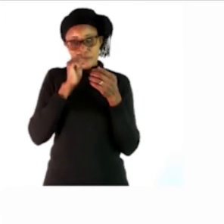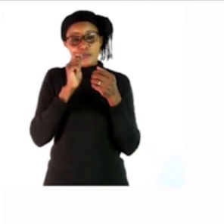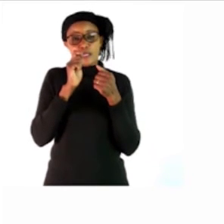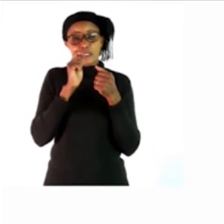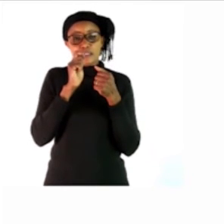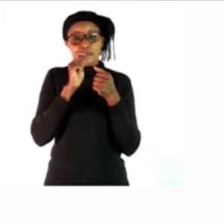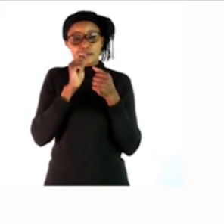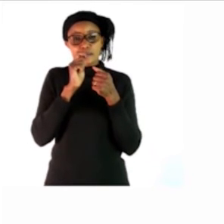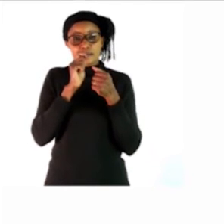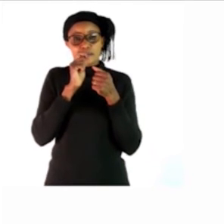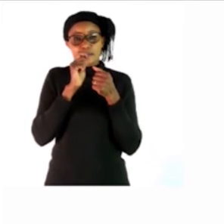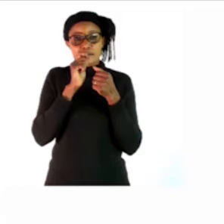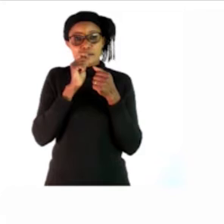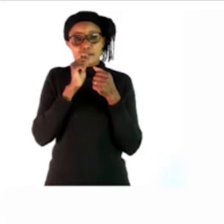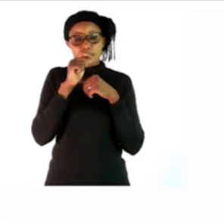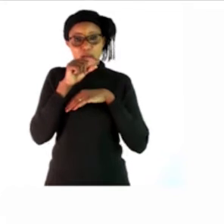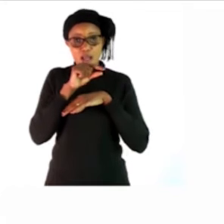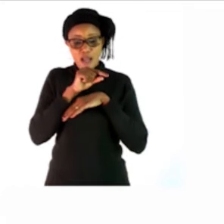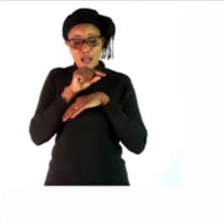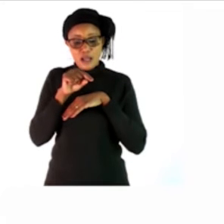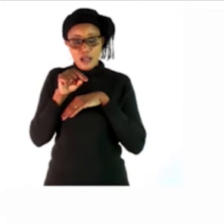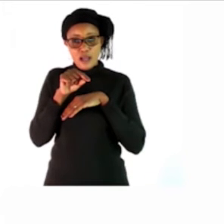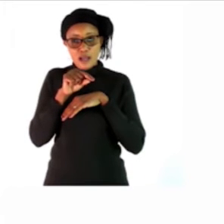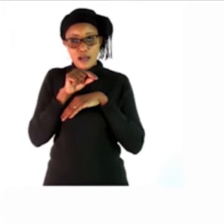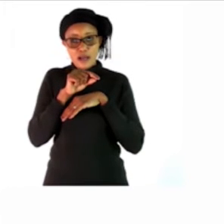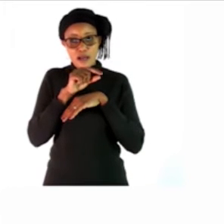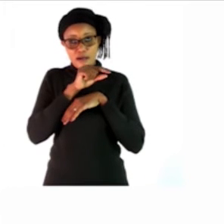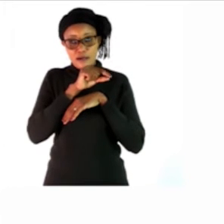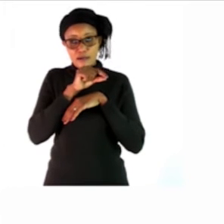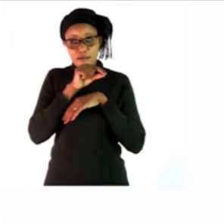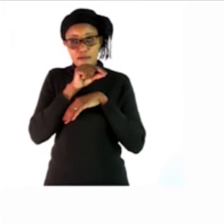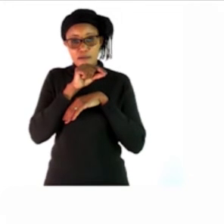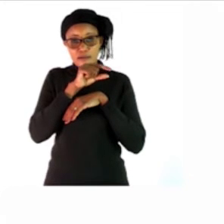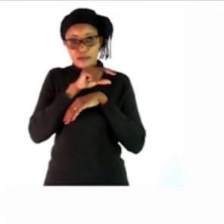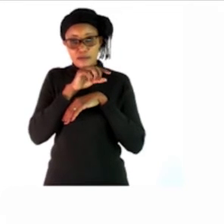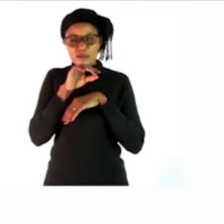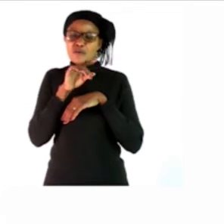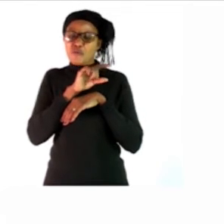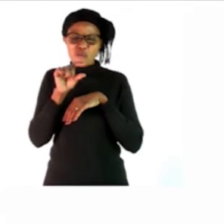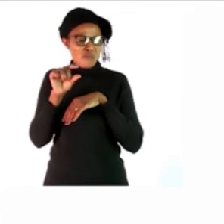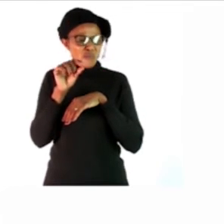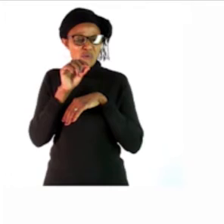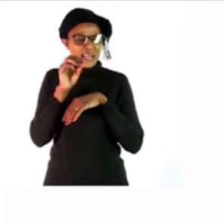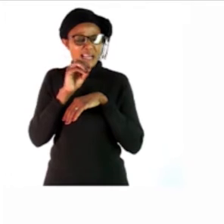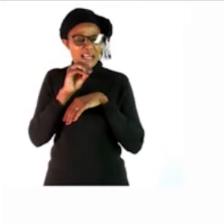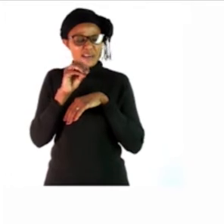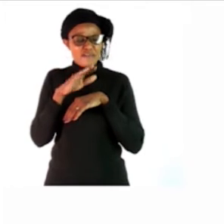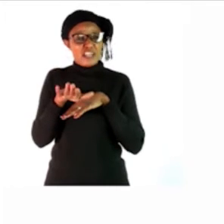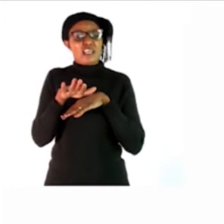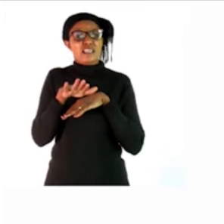hat, and then you will see the word is not completed under the